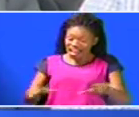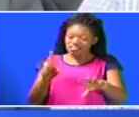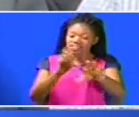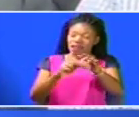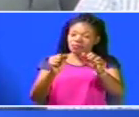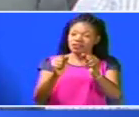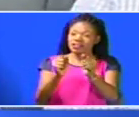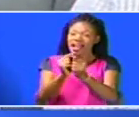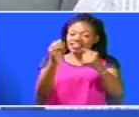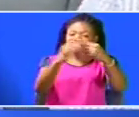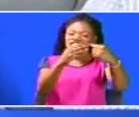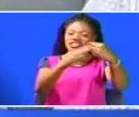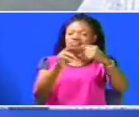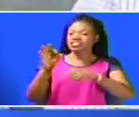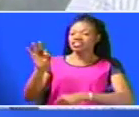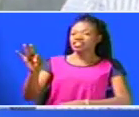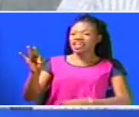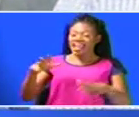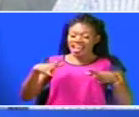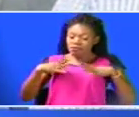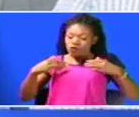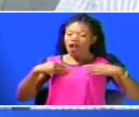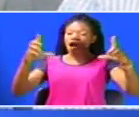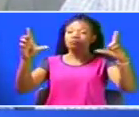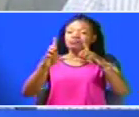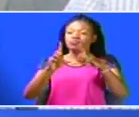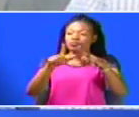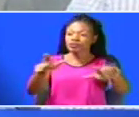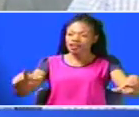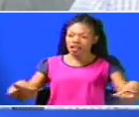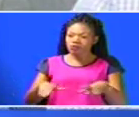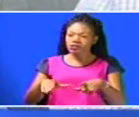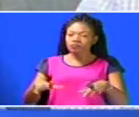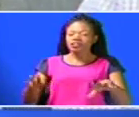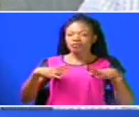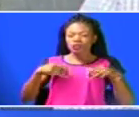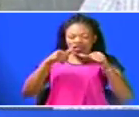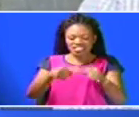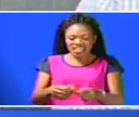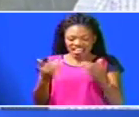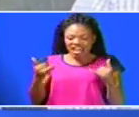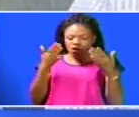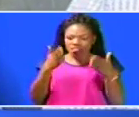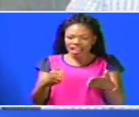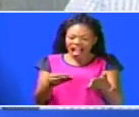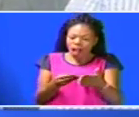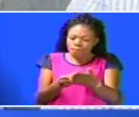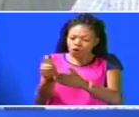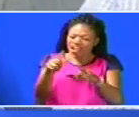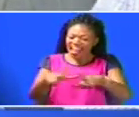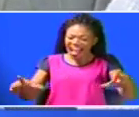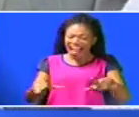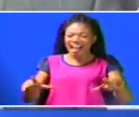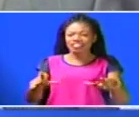to 1976, and people got title deeds. The people who are living in right now there are the people who bought land from